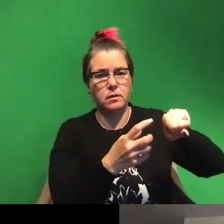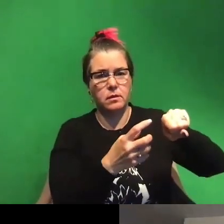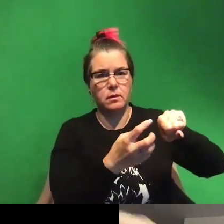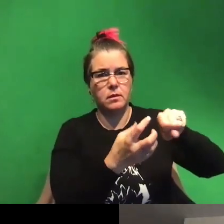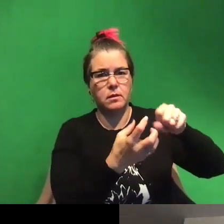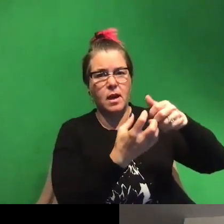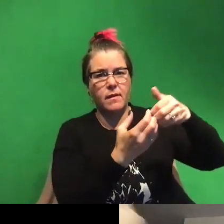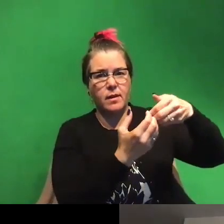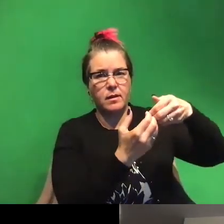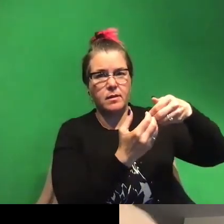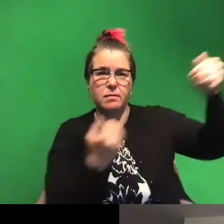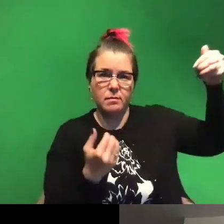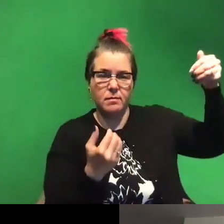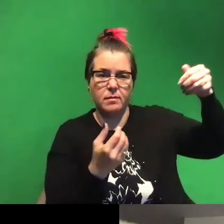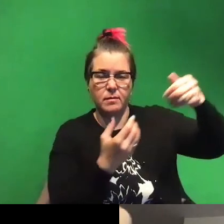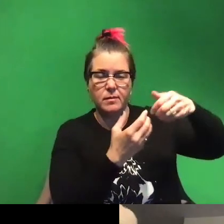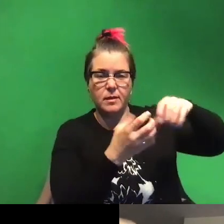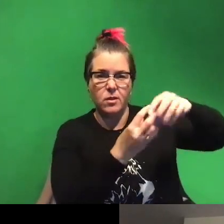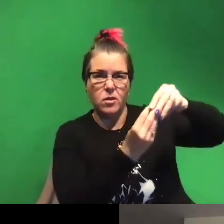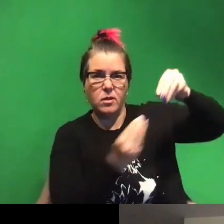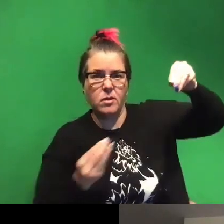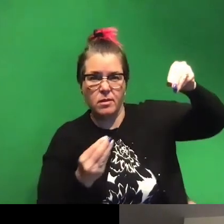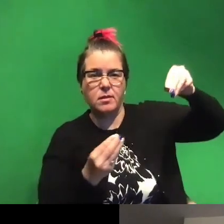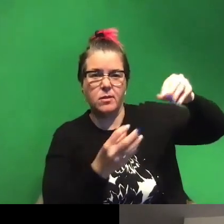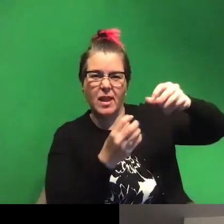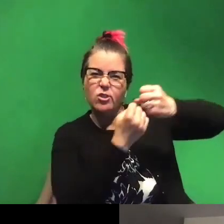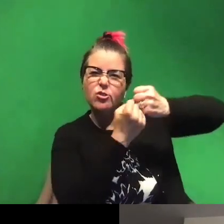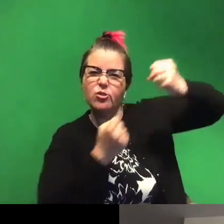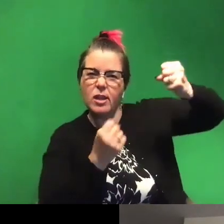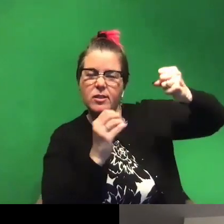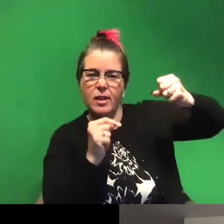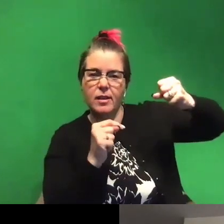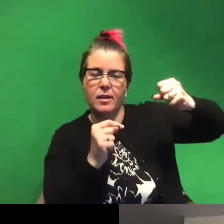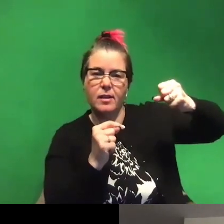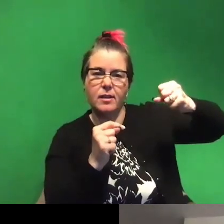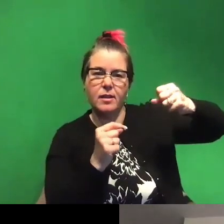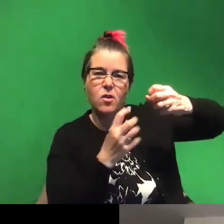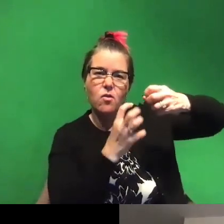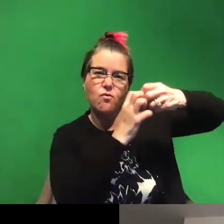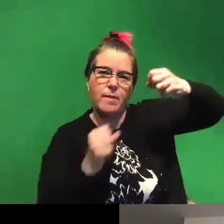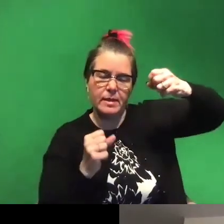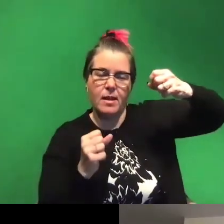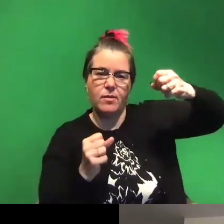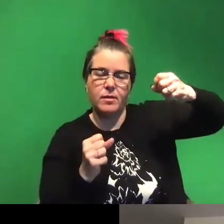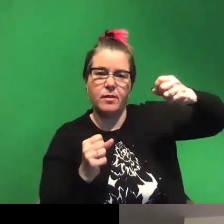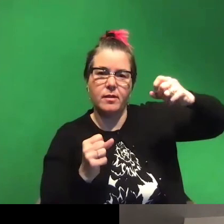like squeeze, and it Stretches out. gets ripped. It gets ripped out, and